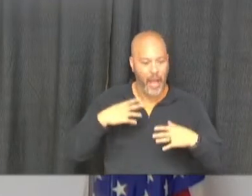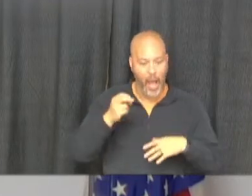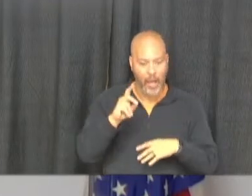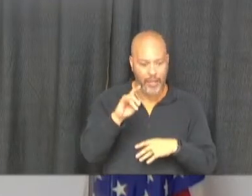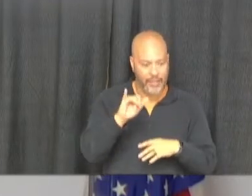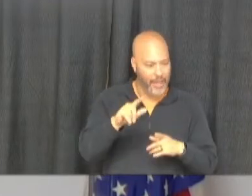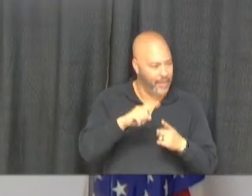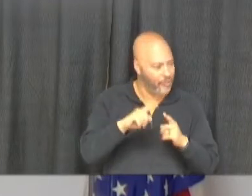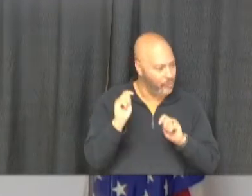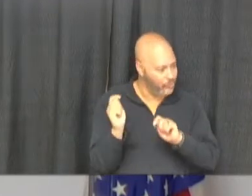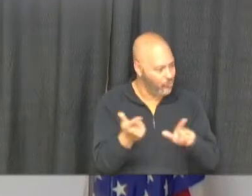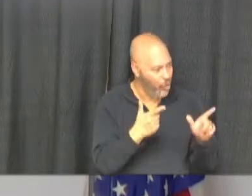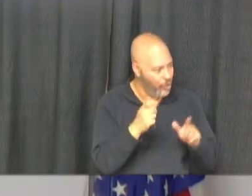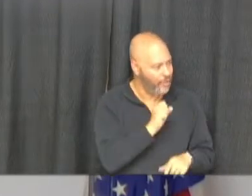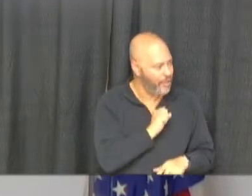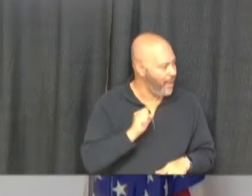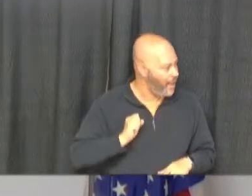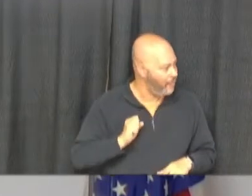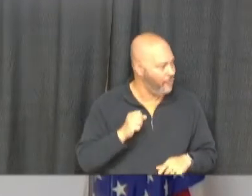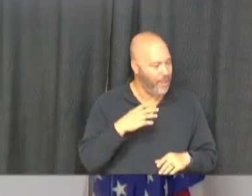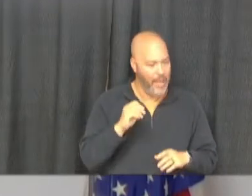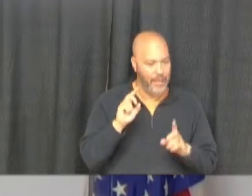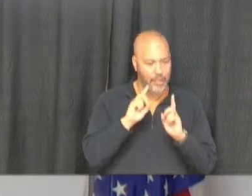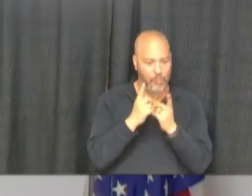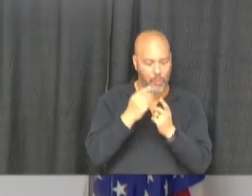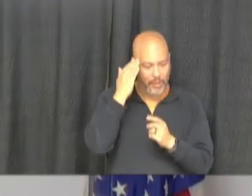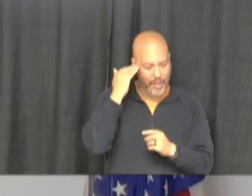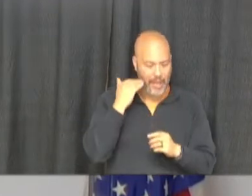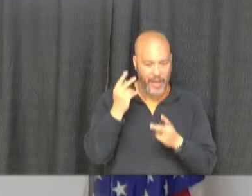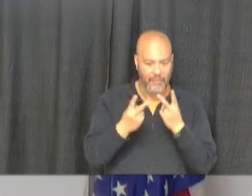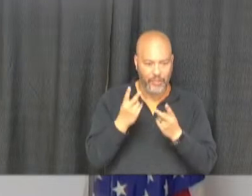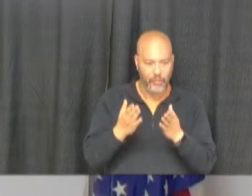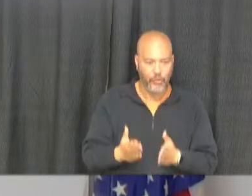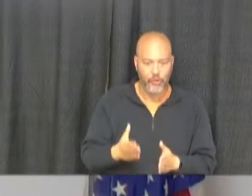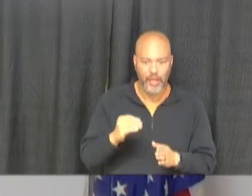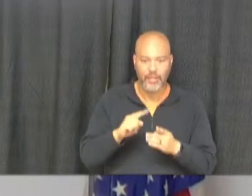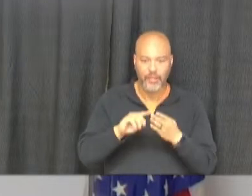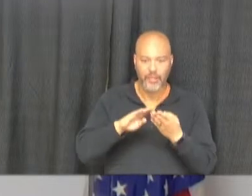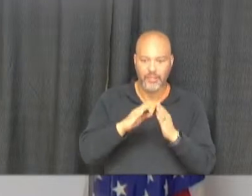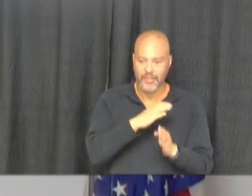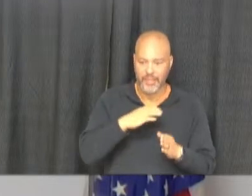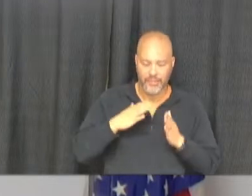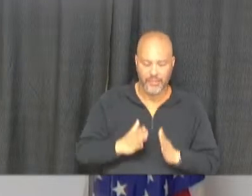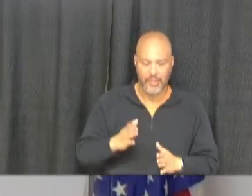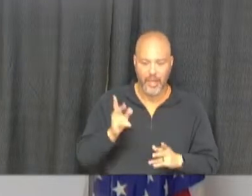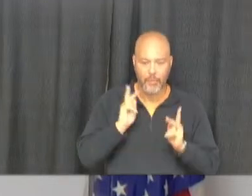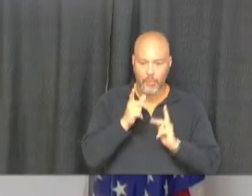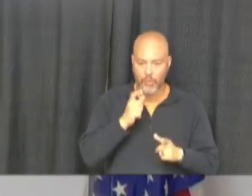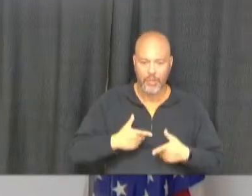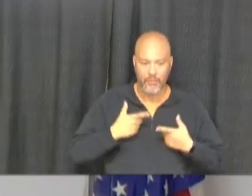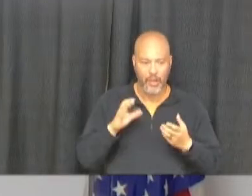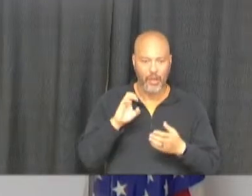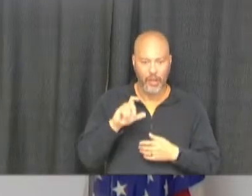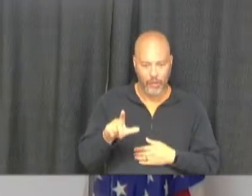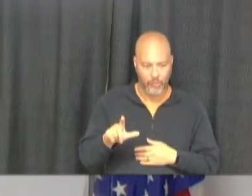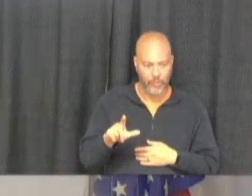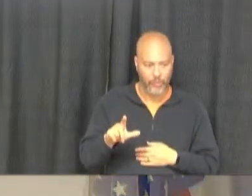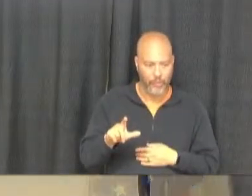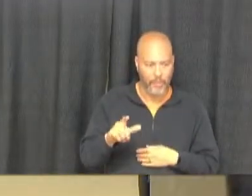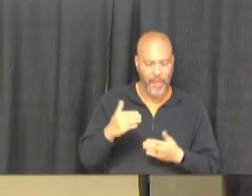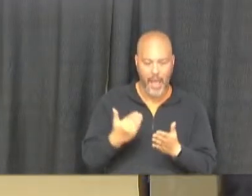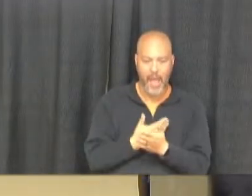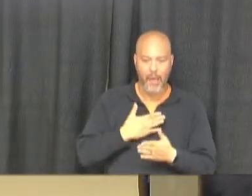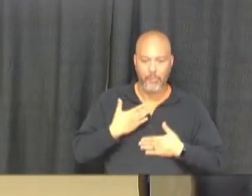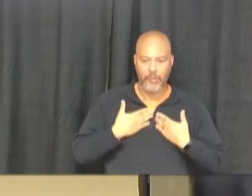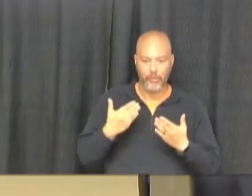the entire staff and the department heads and all of our visitors, and to the citizens and residents of Clarksville. Happy